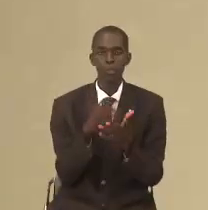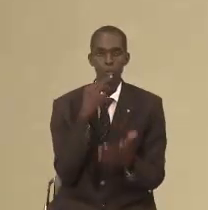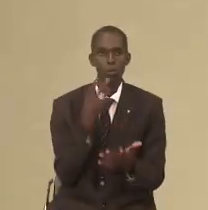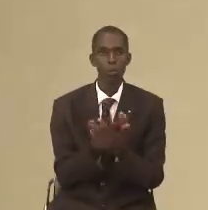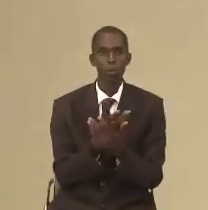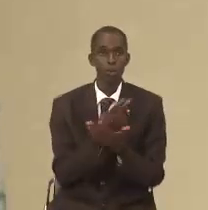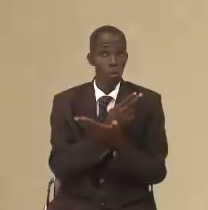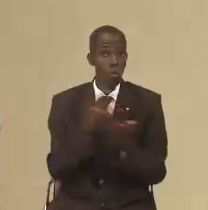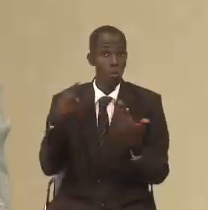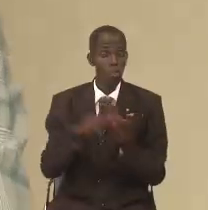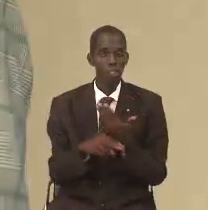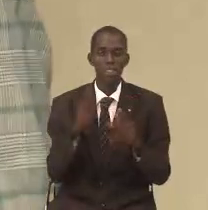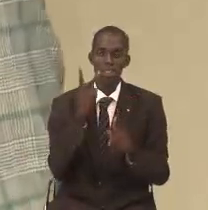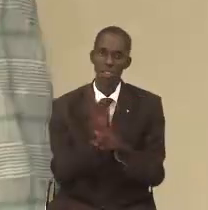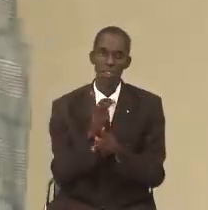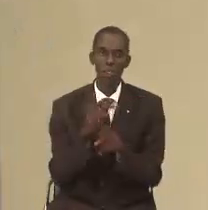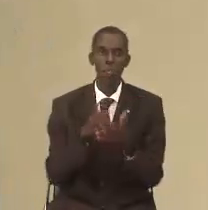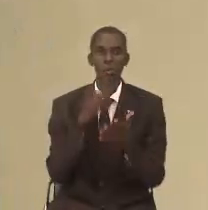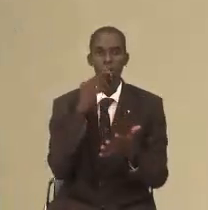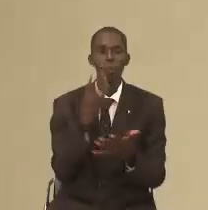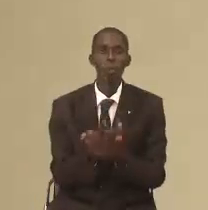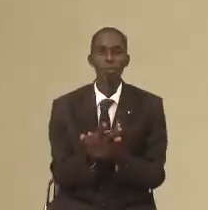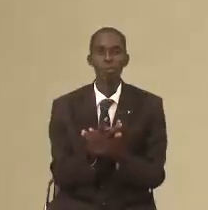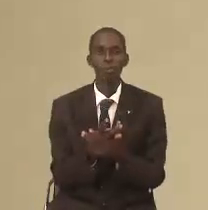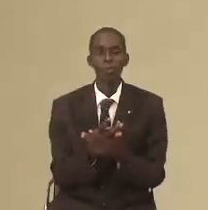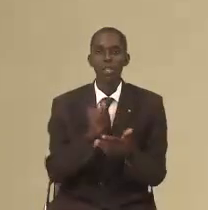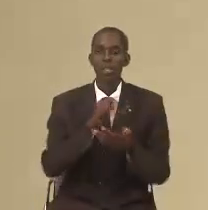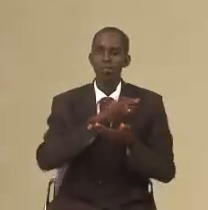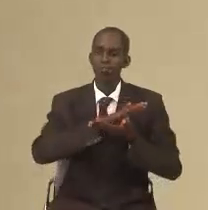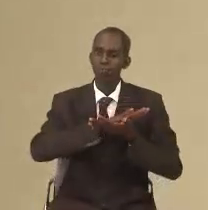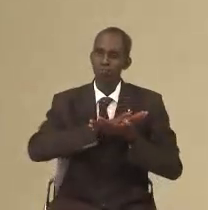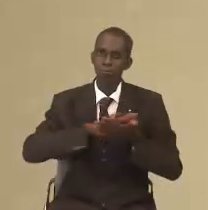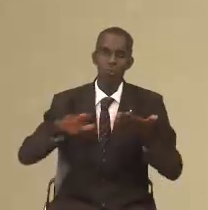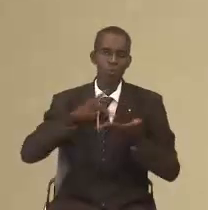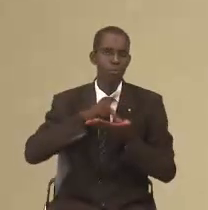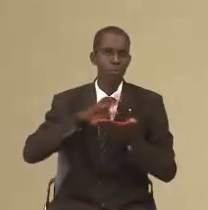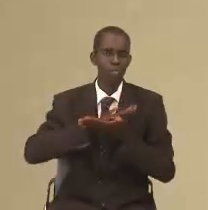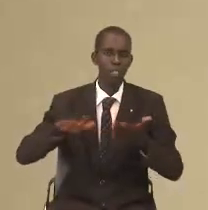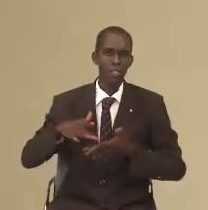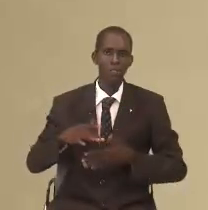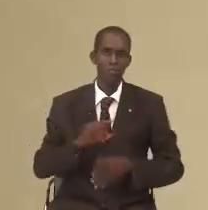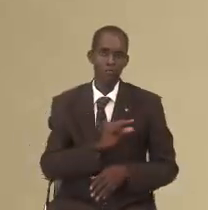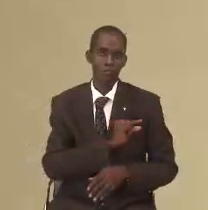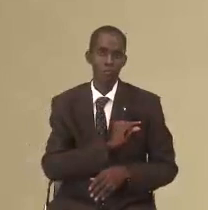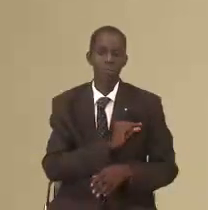Holiness, hold that fast. A pure conscience, hold that fast. The hope of